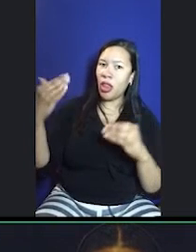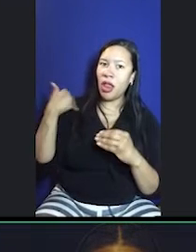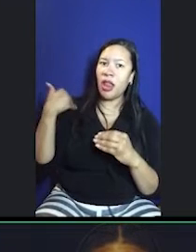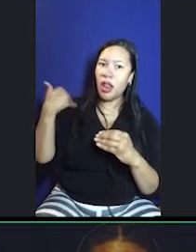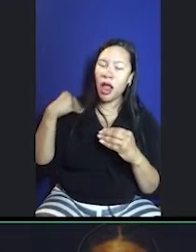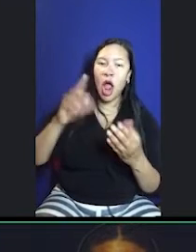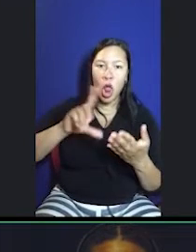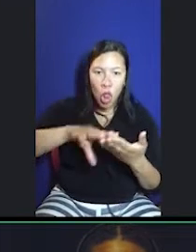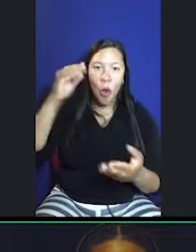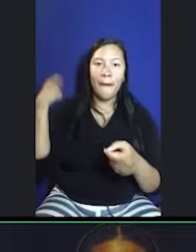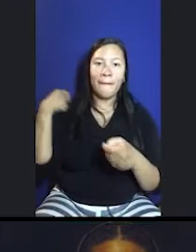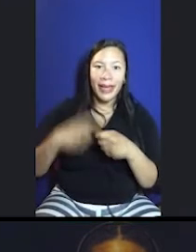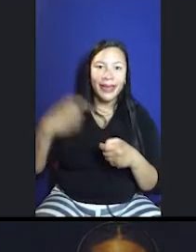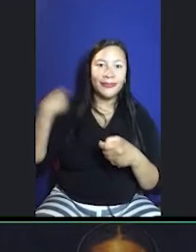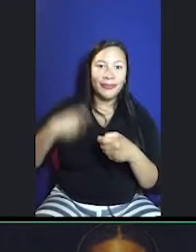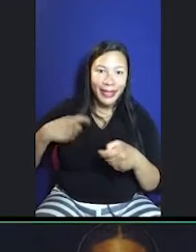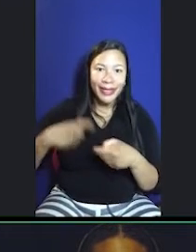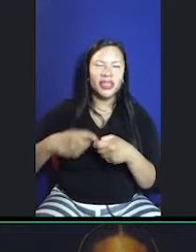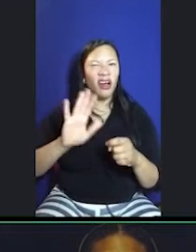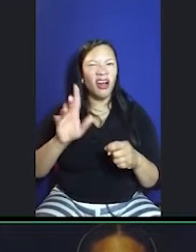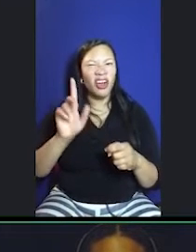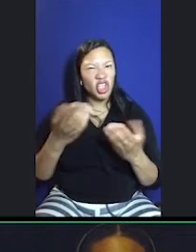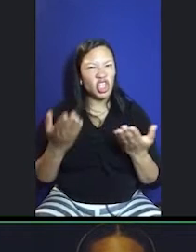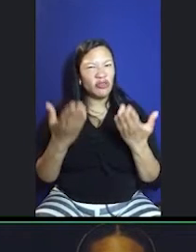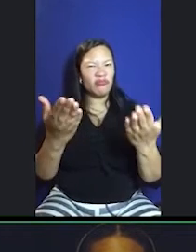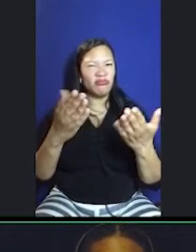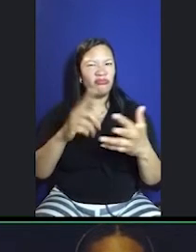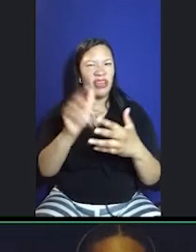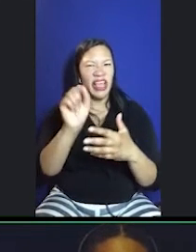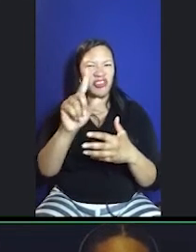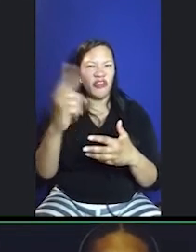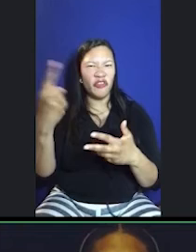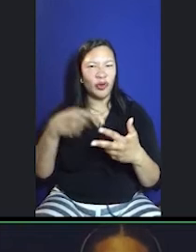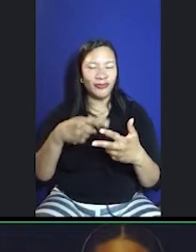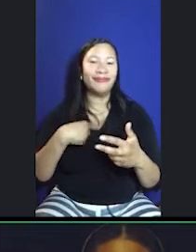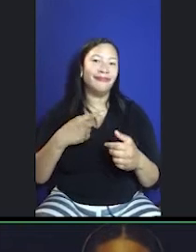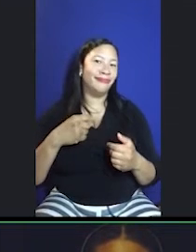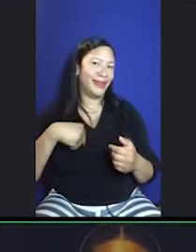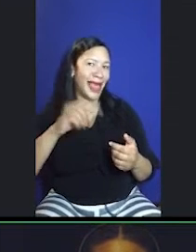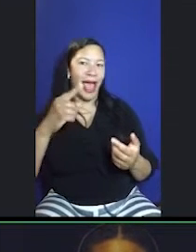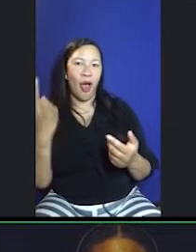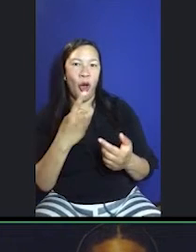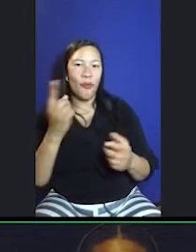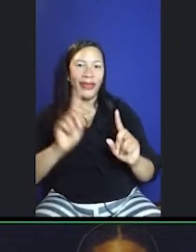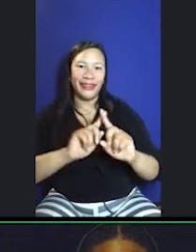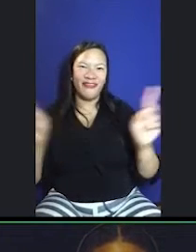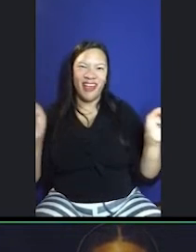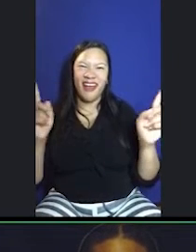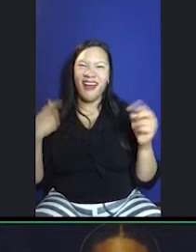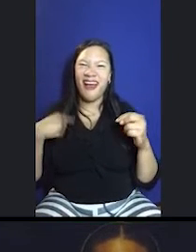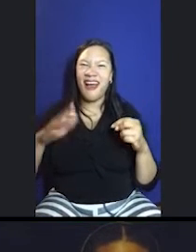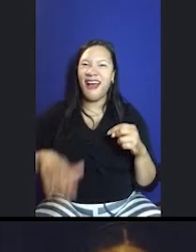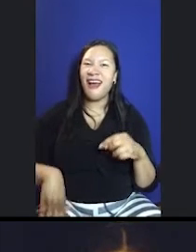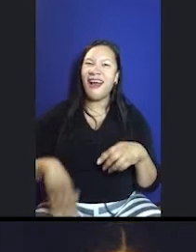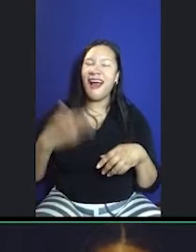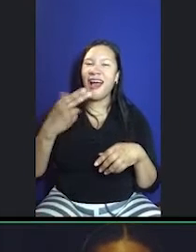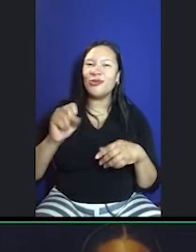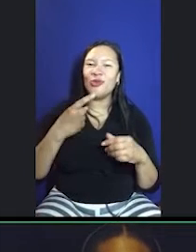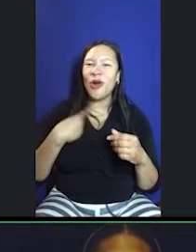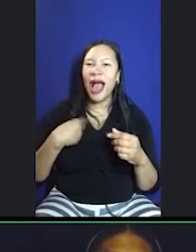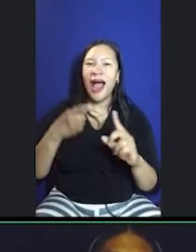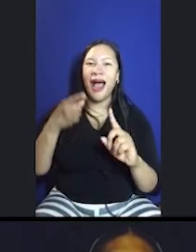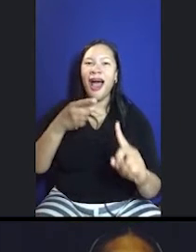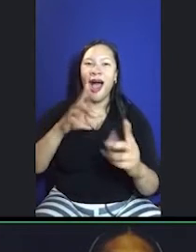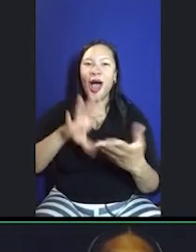Really good point. And me, I'm always doing something different. But when I was in high school, I was like, ooh, I want to learn French.